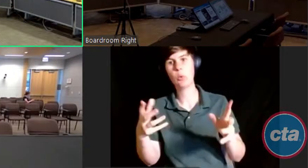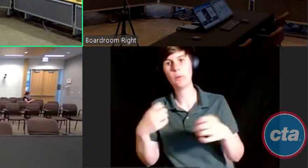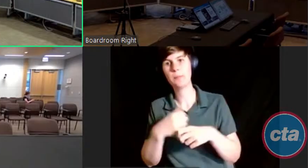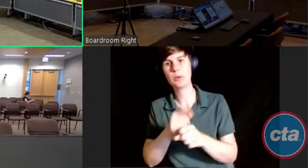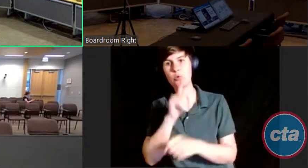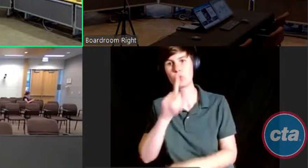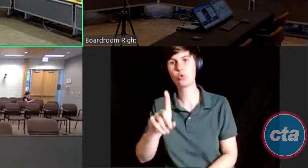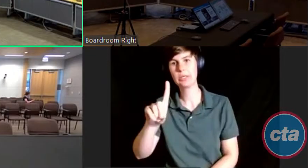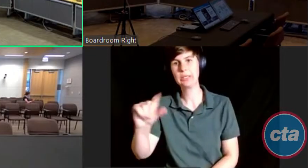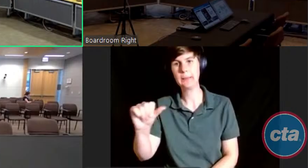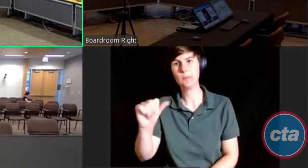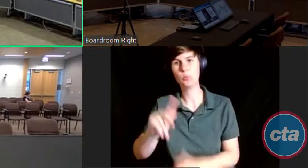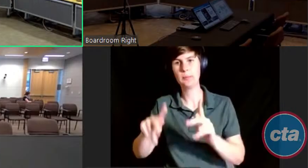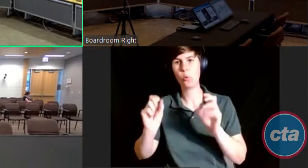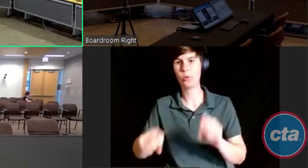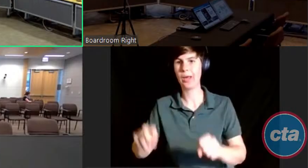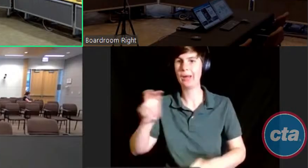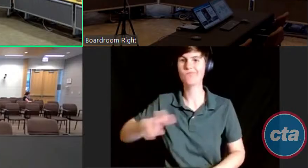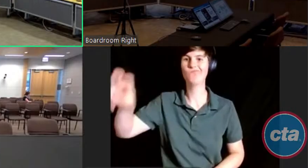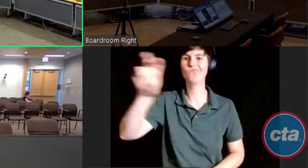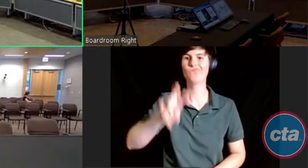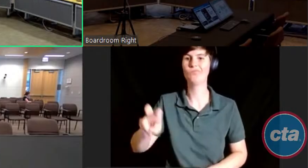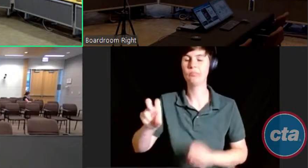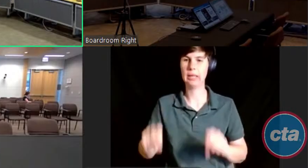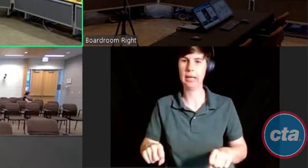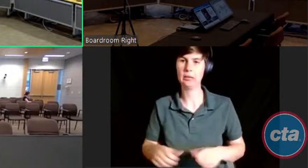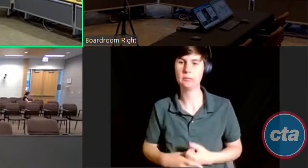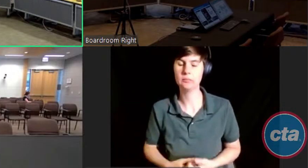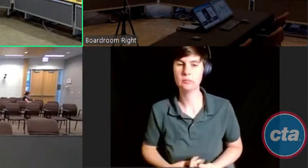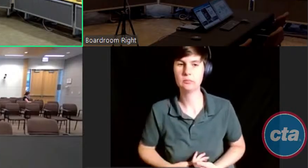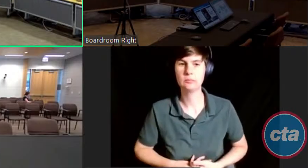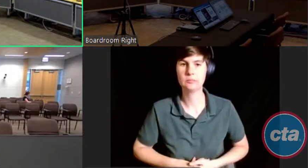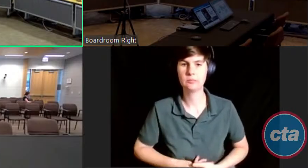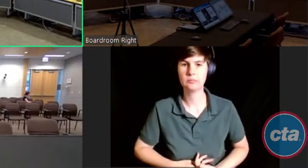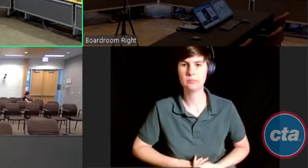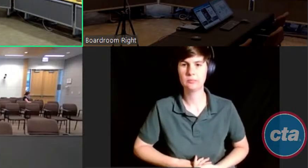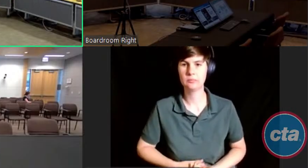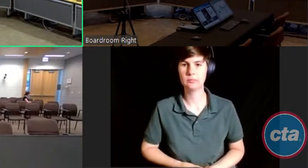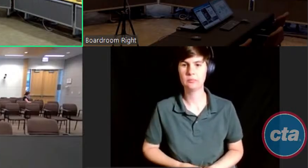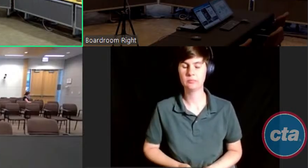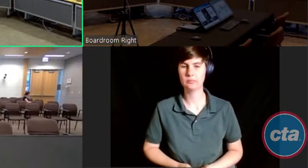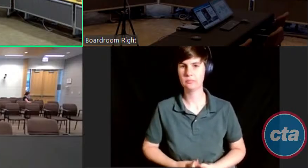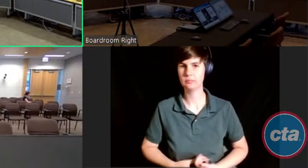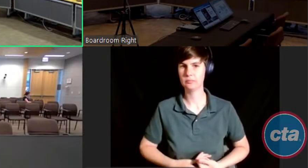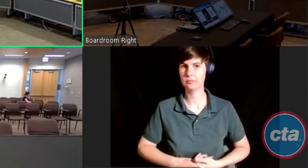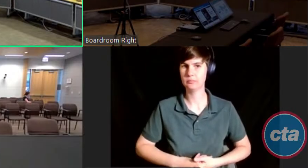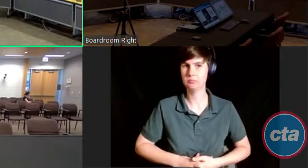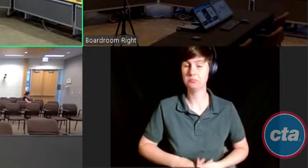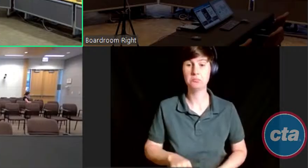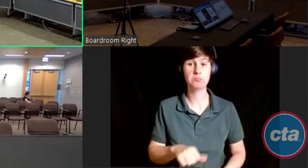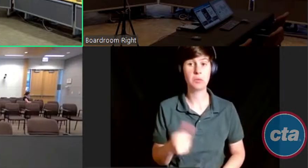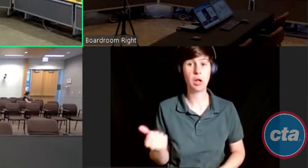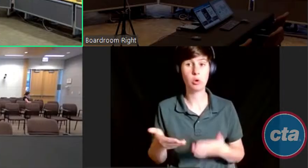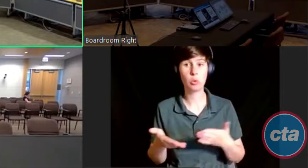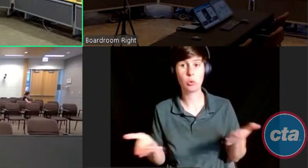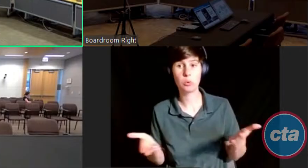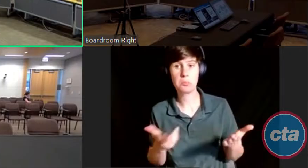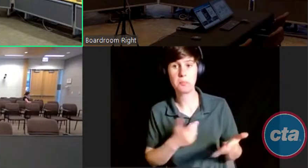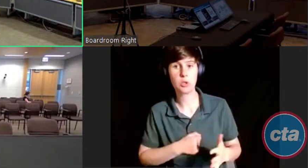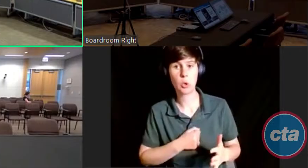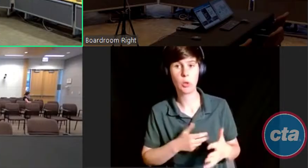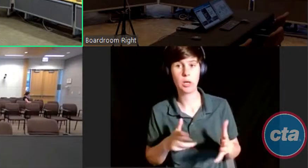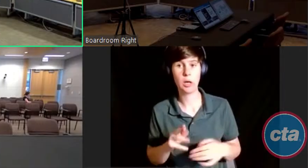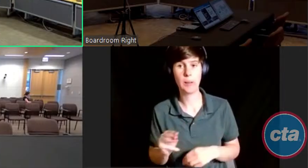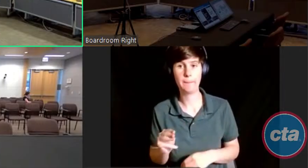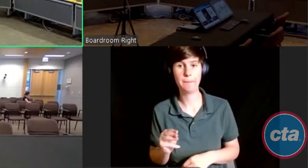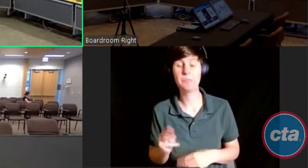Is there any other Anything else? Sorry. Well,